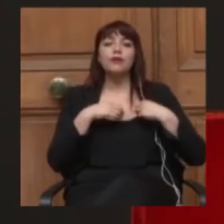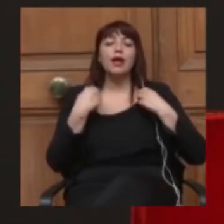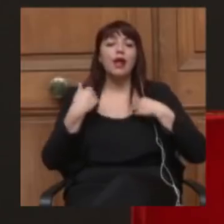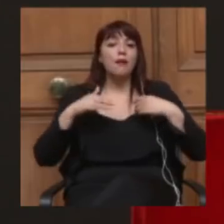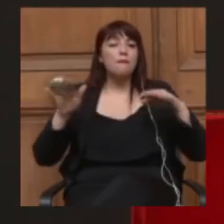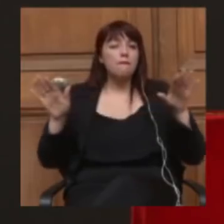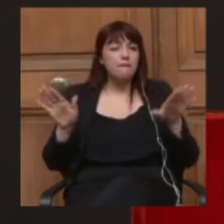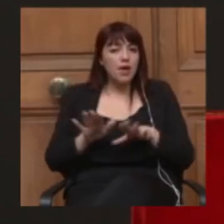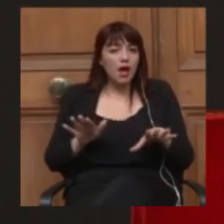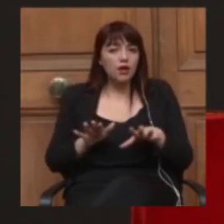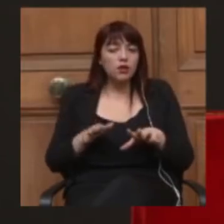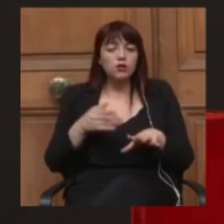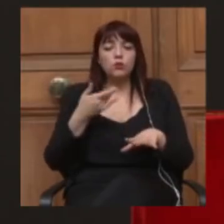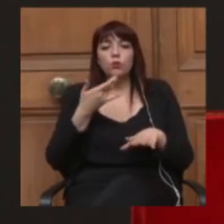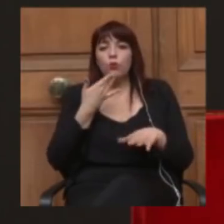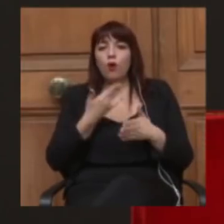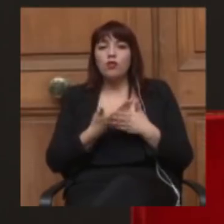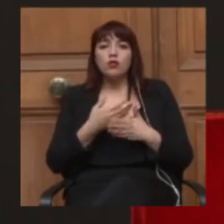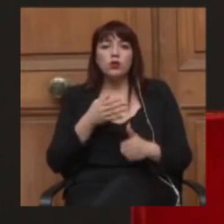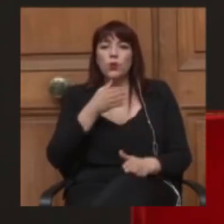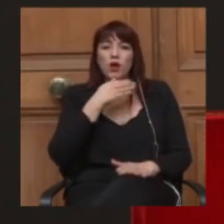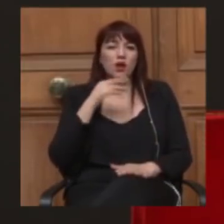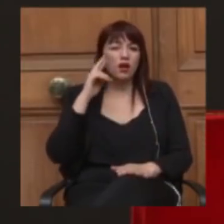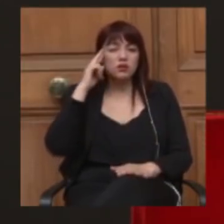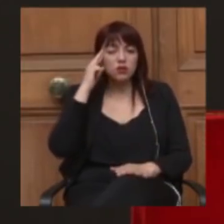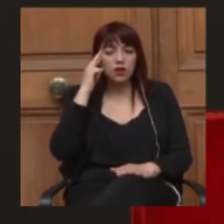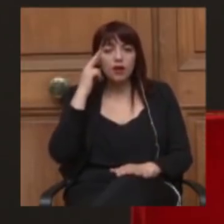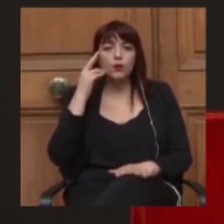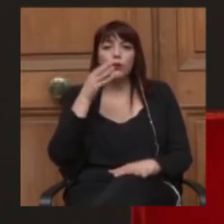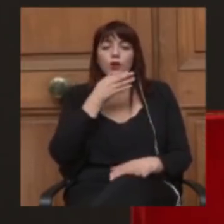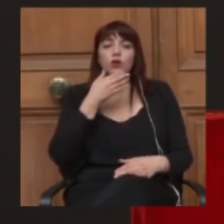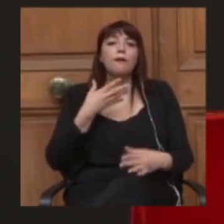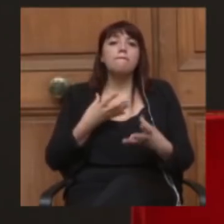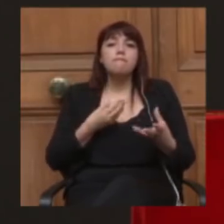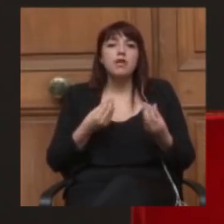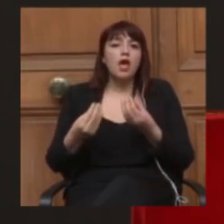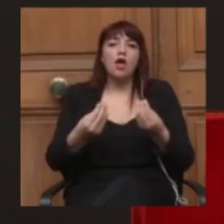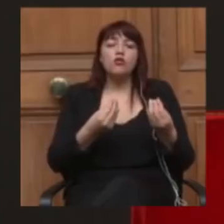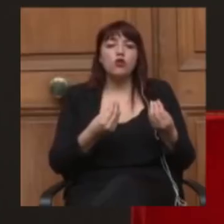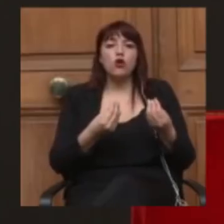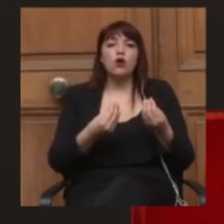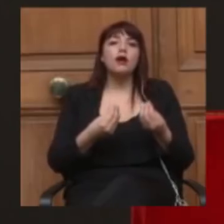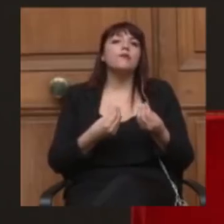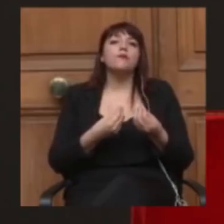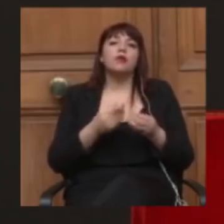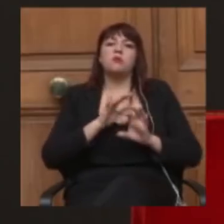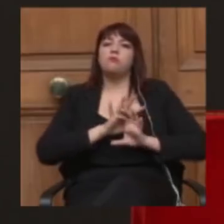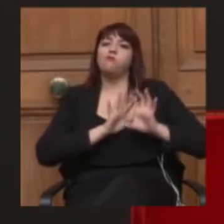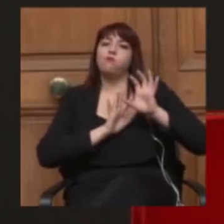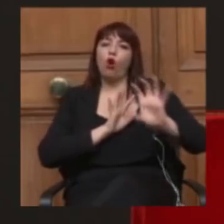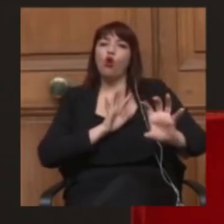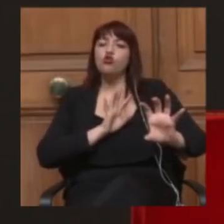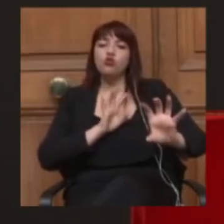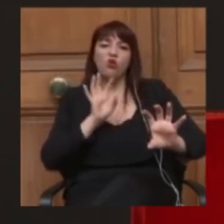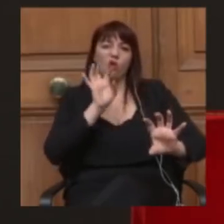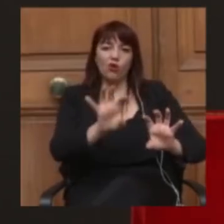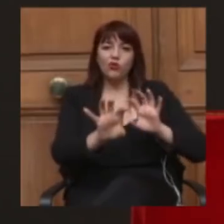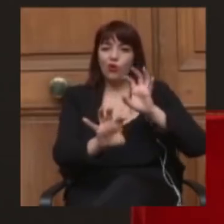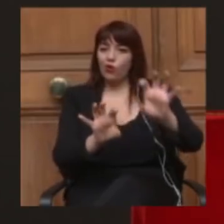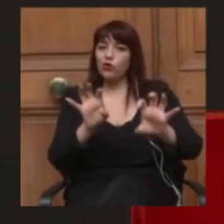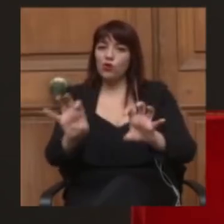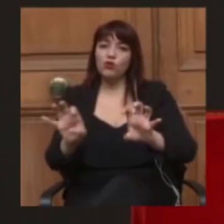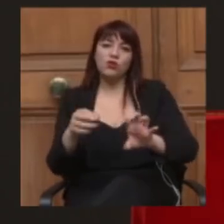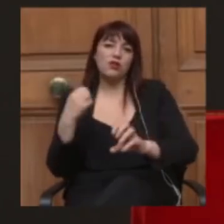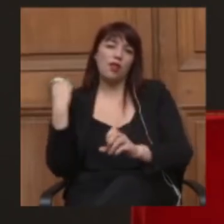irrationality move public opinion, whether xenophobia, racism, or attacks on gender minorities